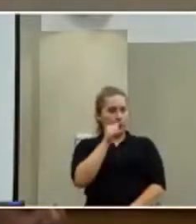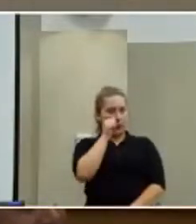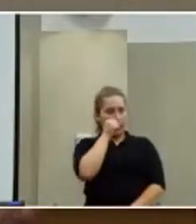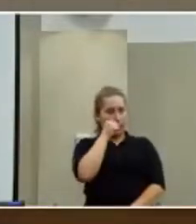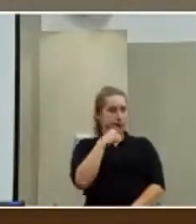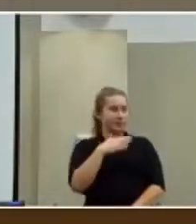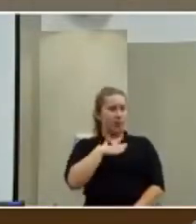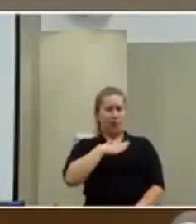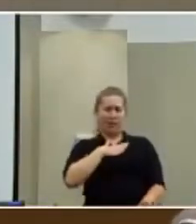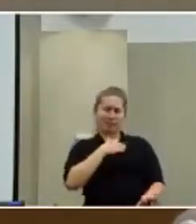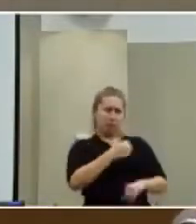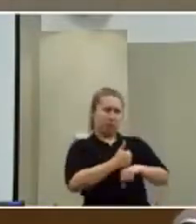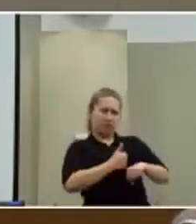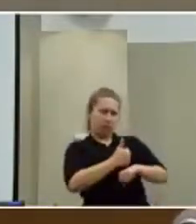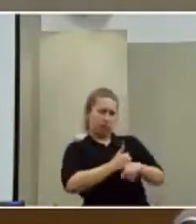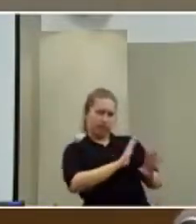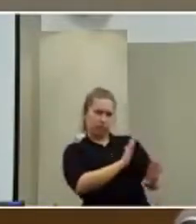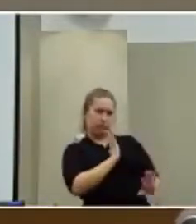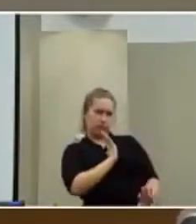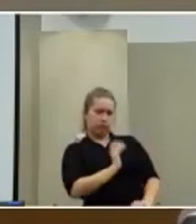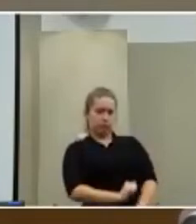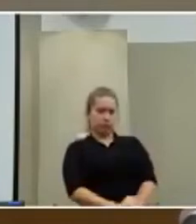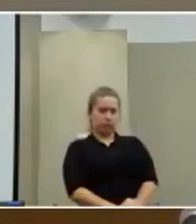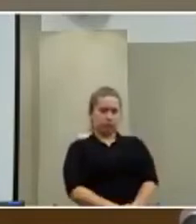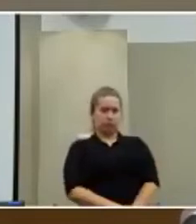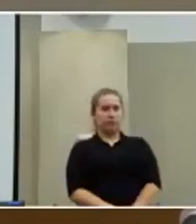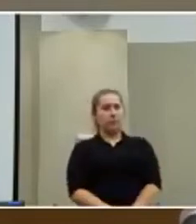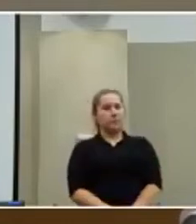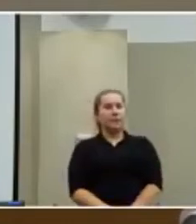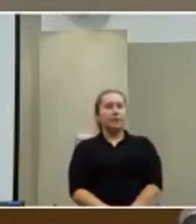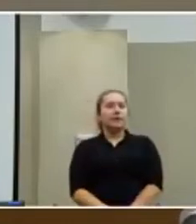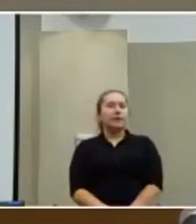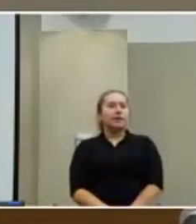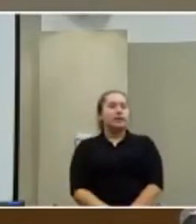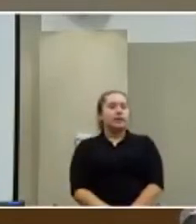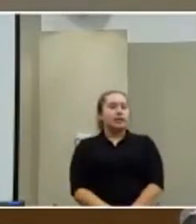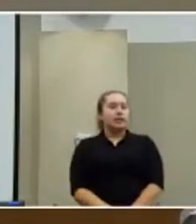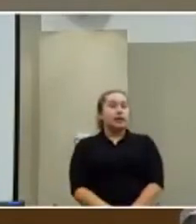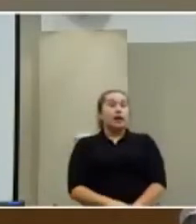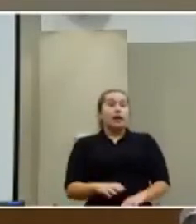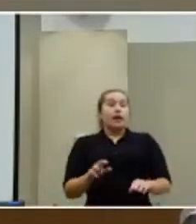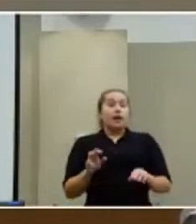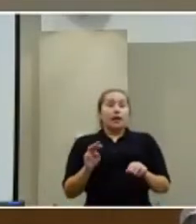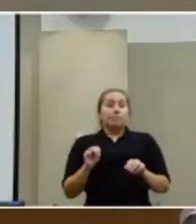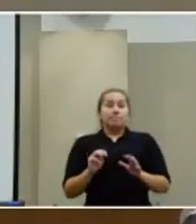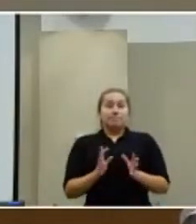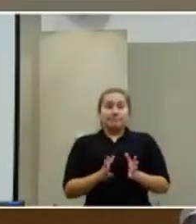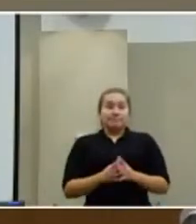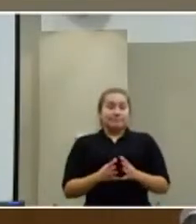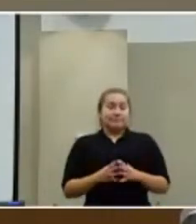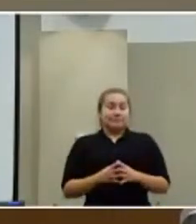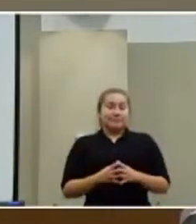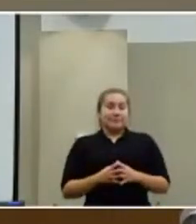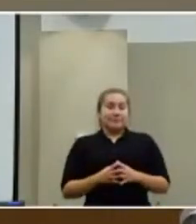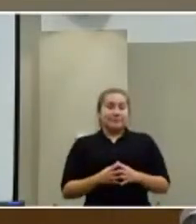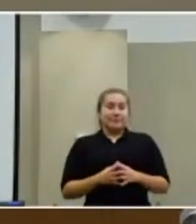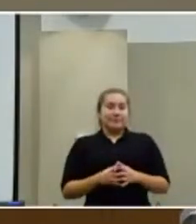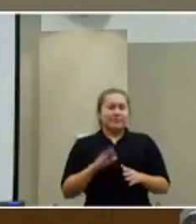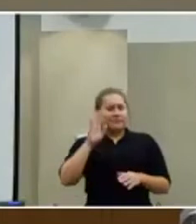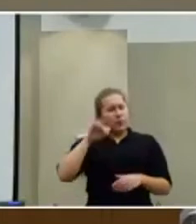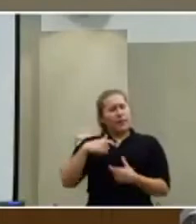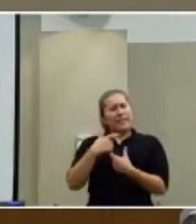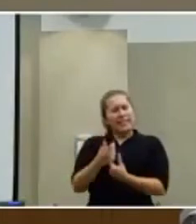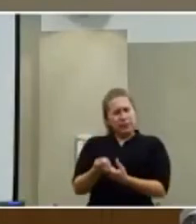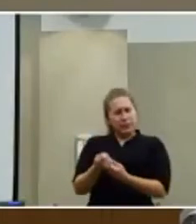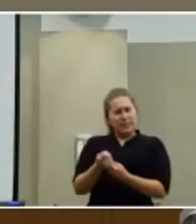My fault. It was my fault. You're fine. It's part of the routine. You know, it's interesting too.